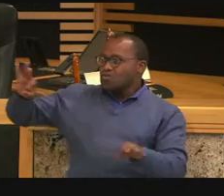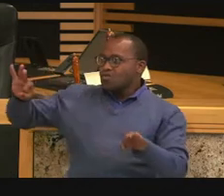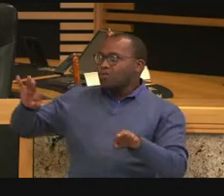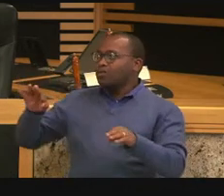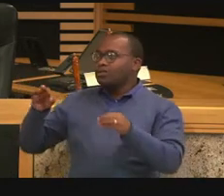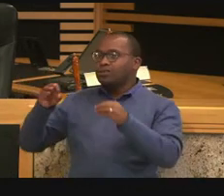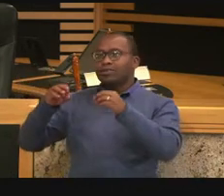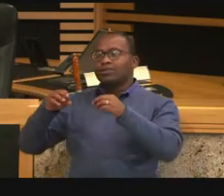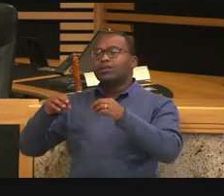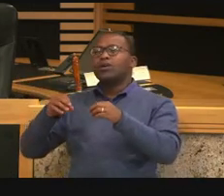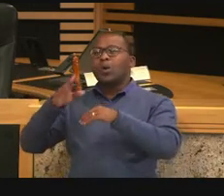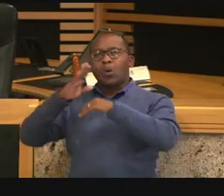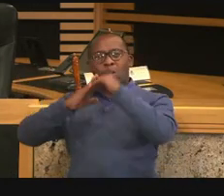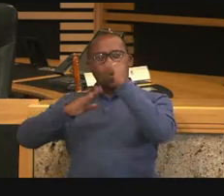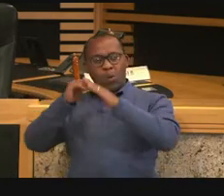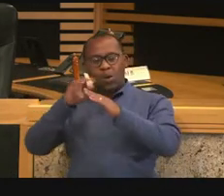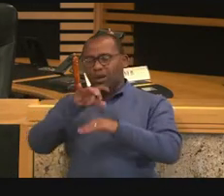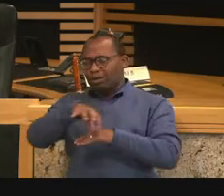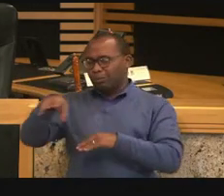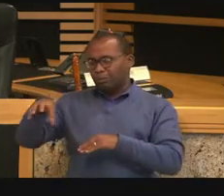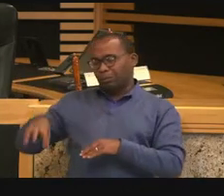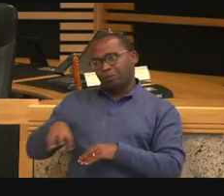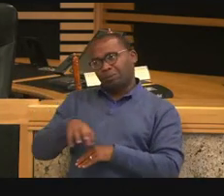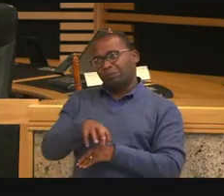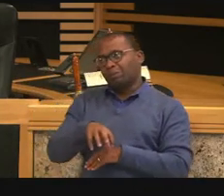Uzinti as sticks,